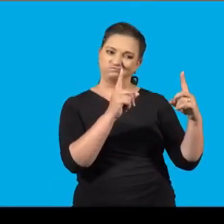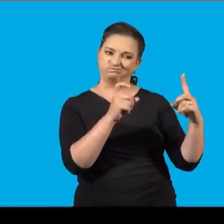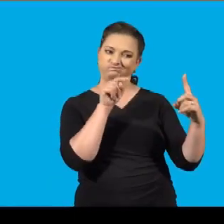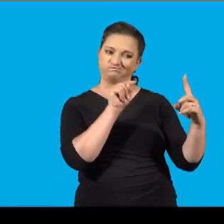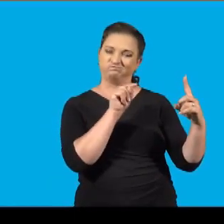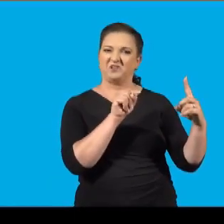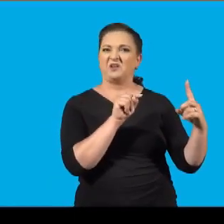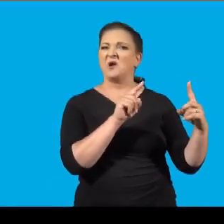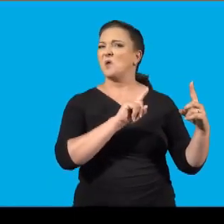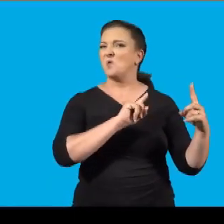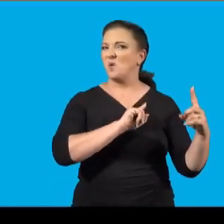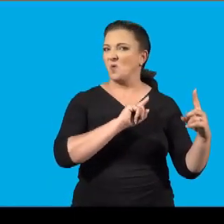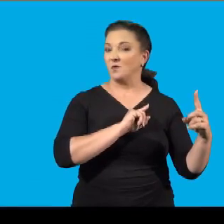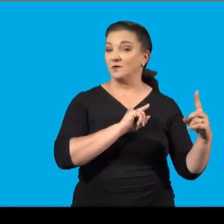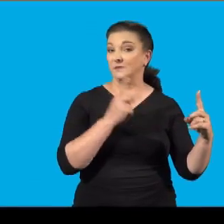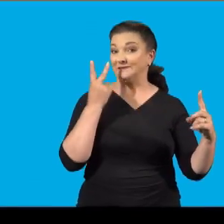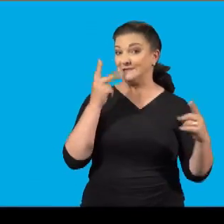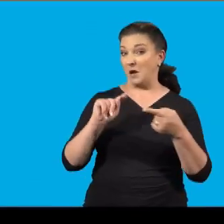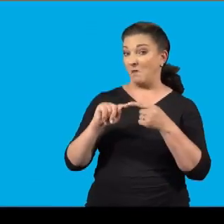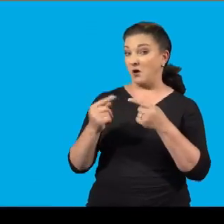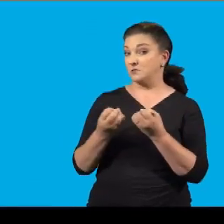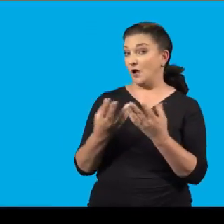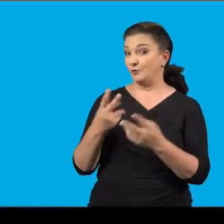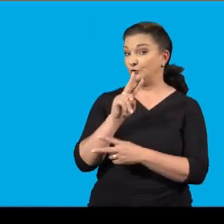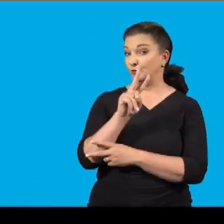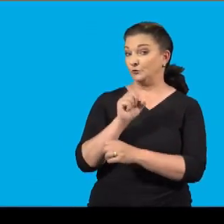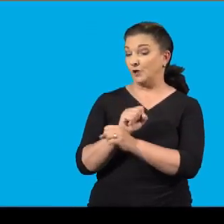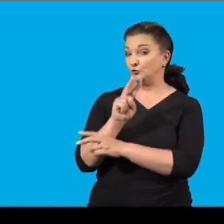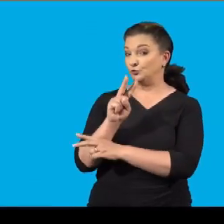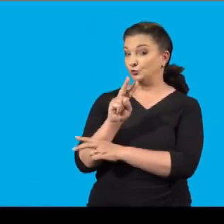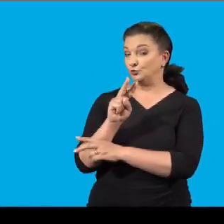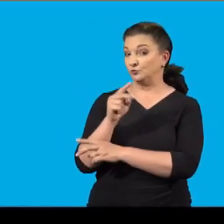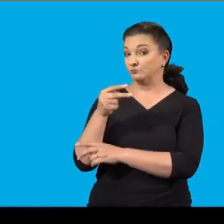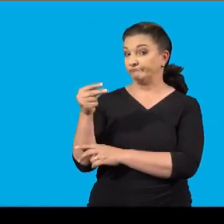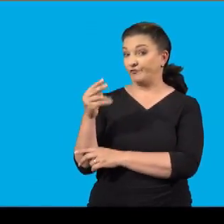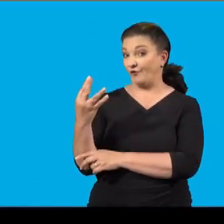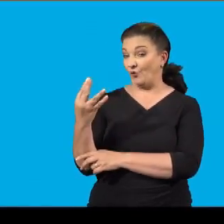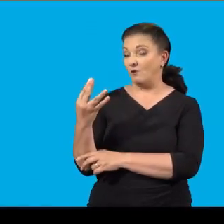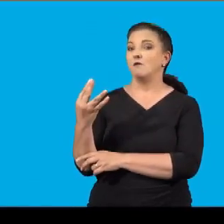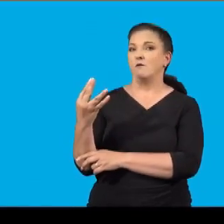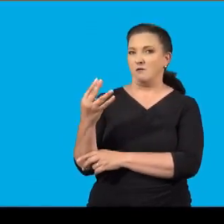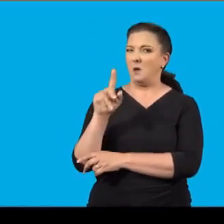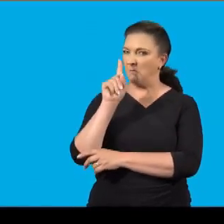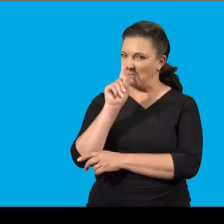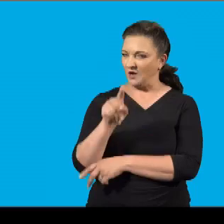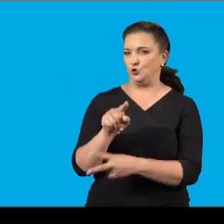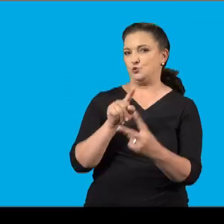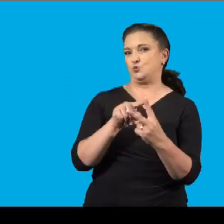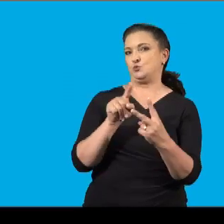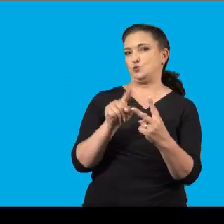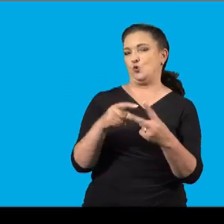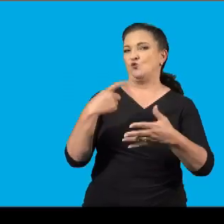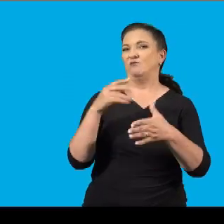photograph was taken. So now you look at the mark allocation, 2 times 2 equals 4. That means you have to give